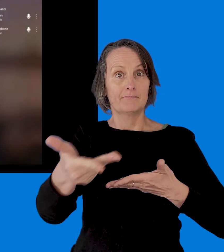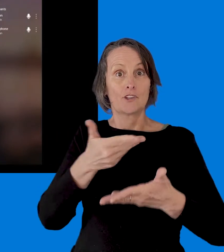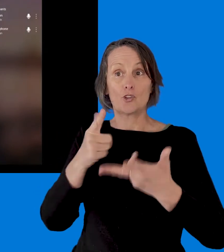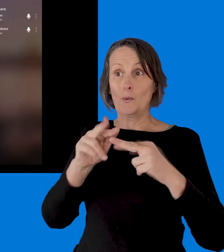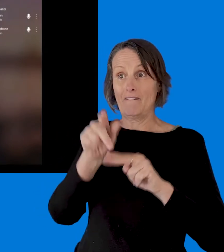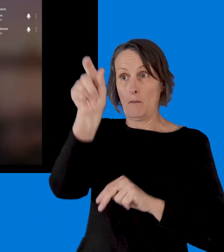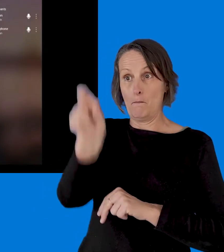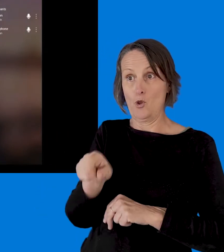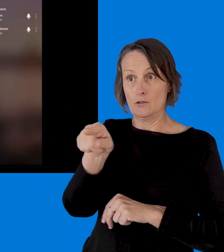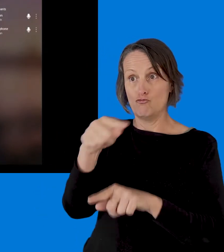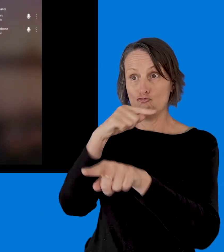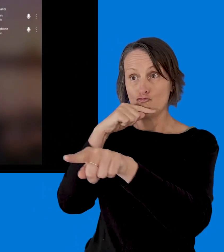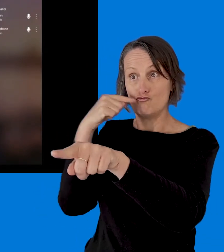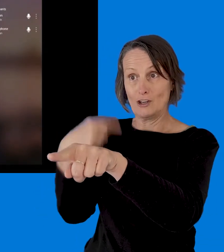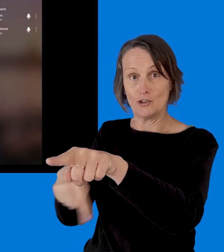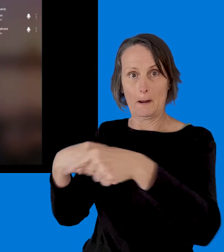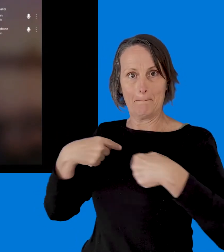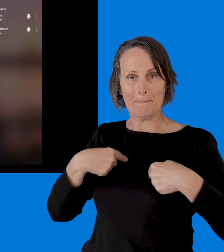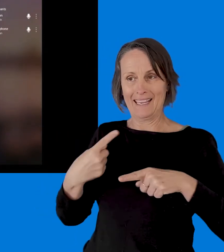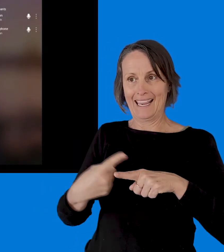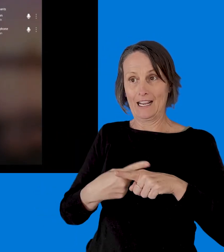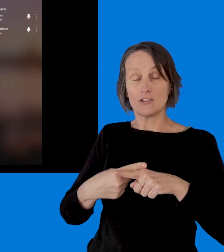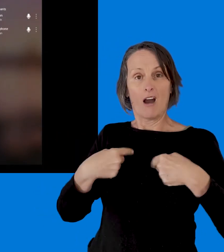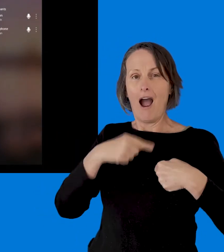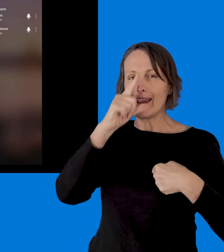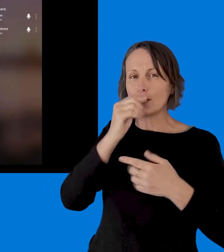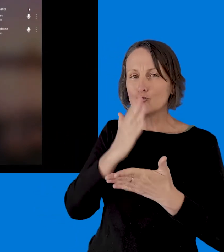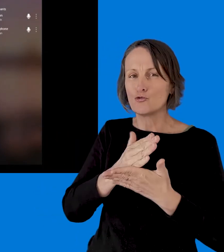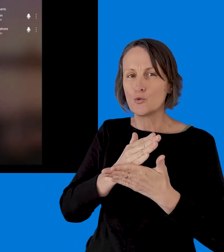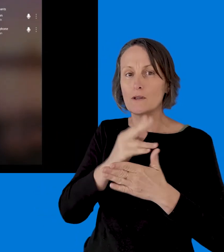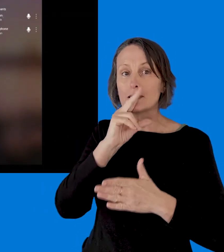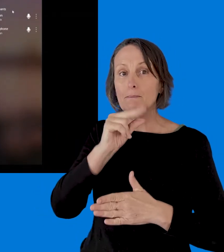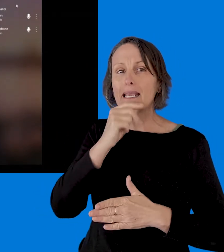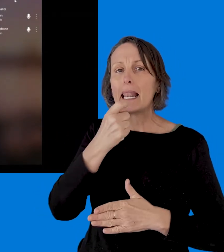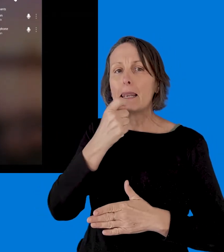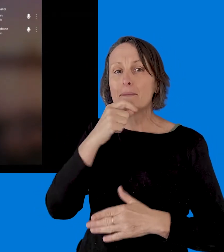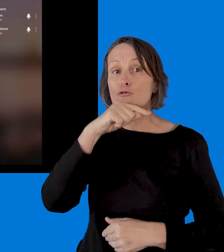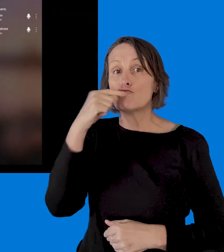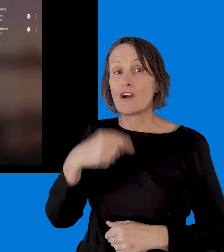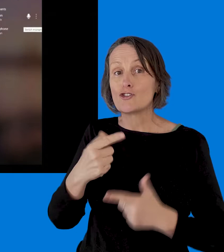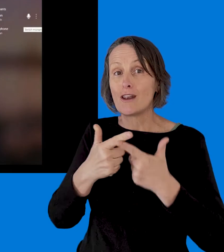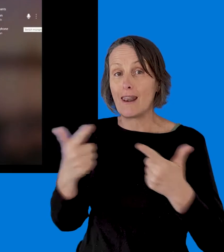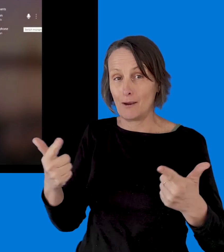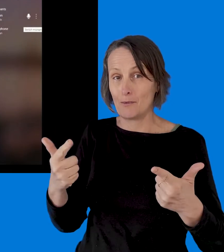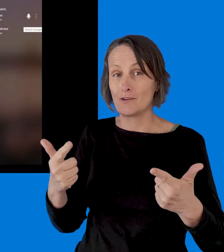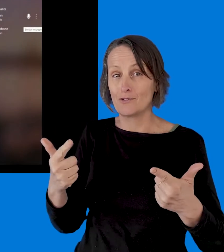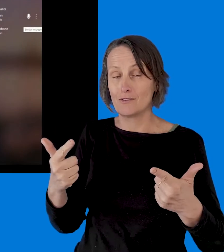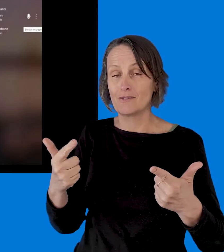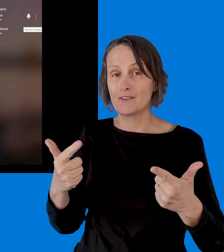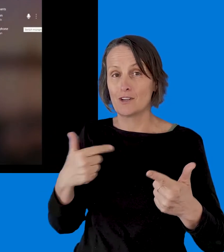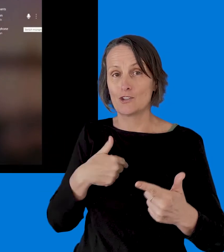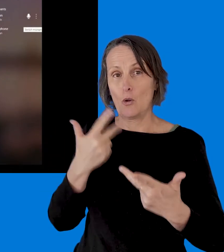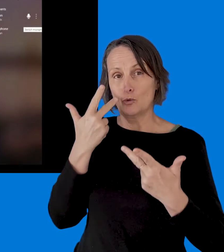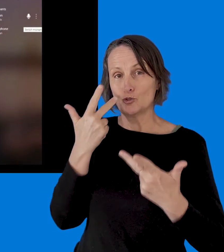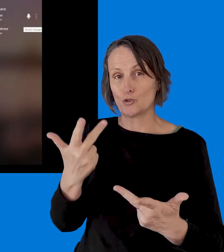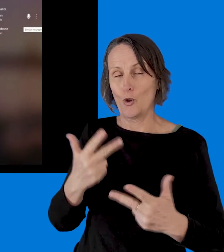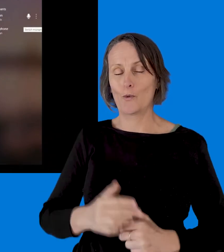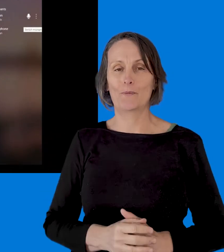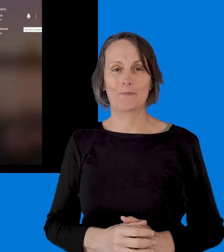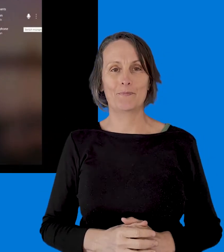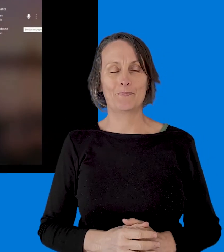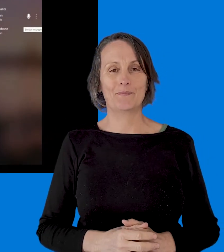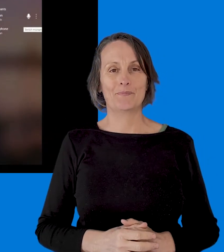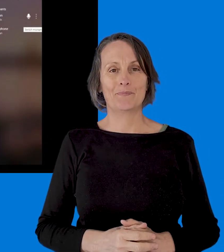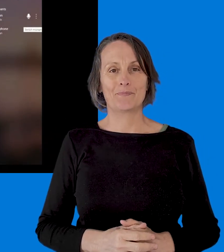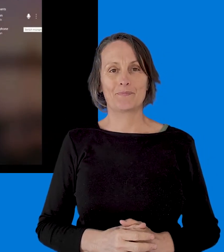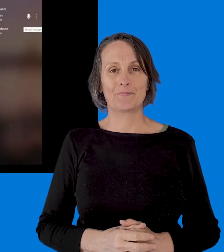interactive. So I don't have someone who speaks another language. I speak a little bit of Russian, so I'm going to switch. I'm going to turn this off right now, so just so while I'm speaking Russian, it doesn't